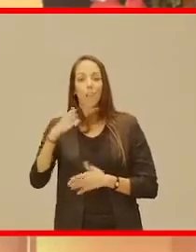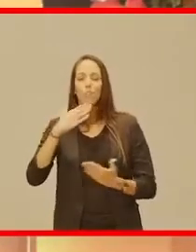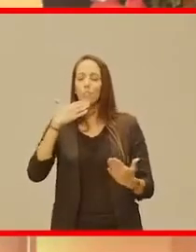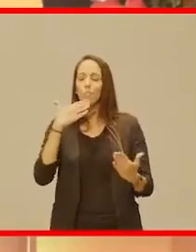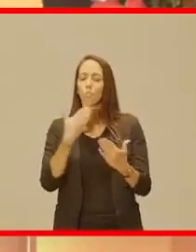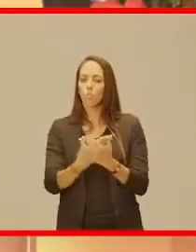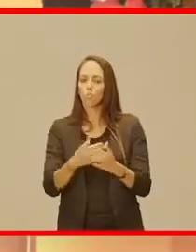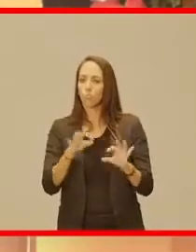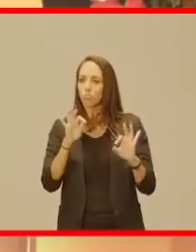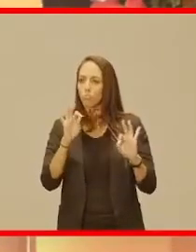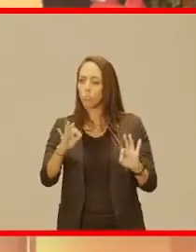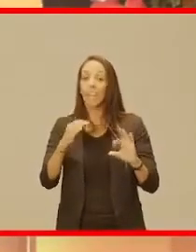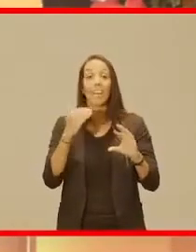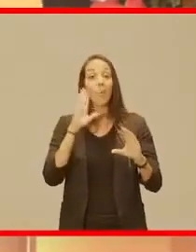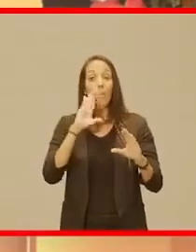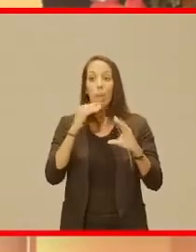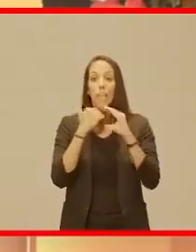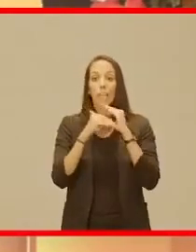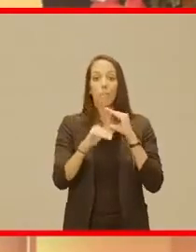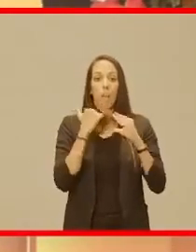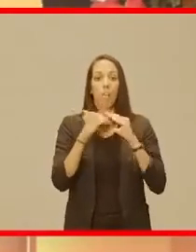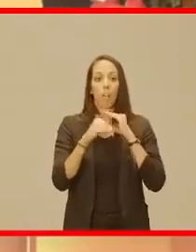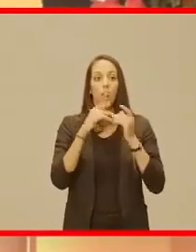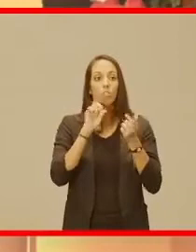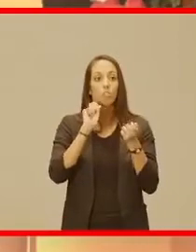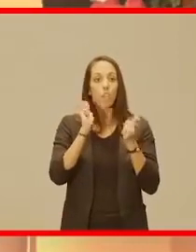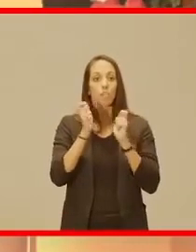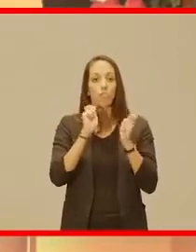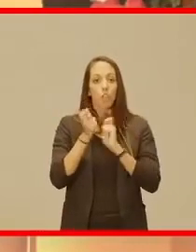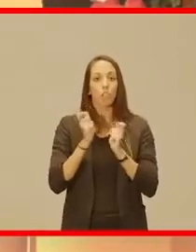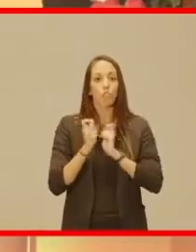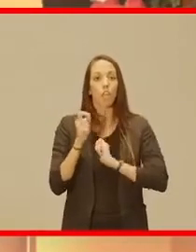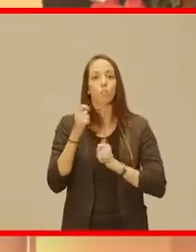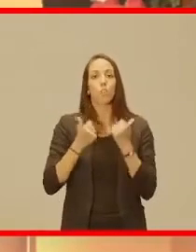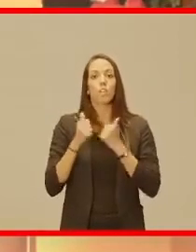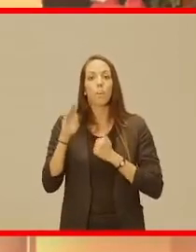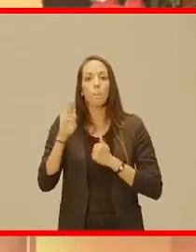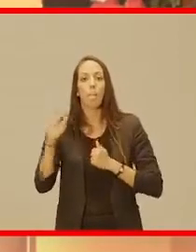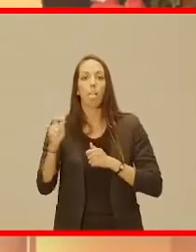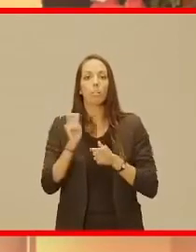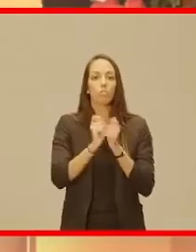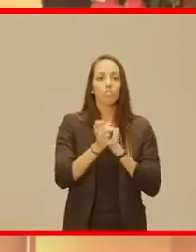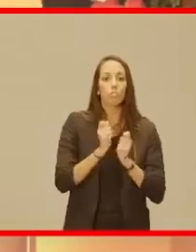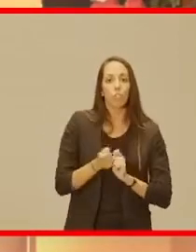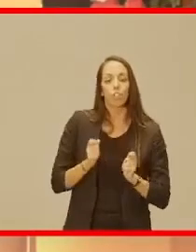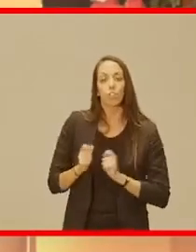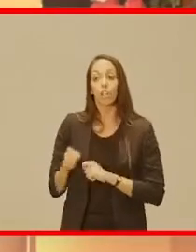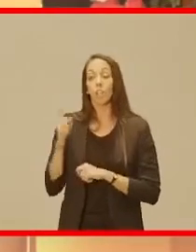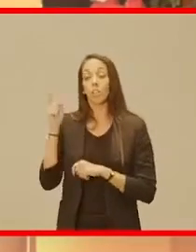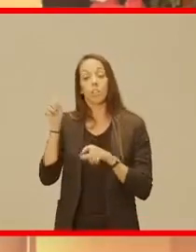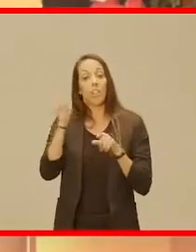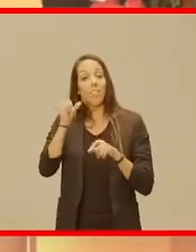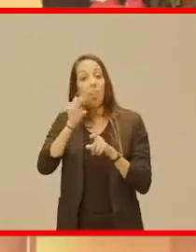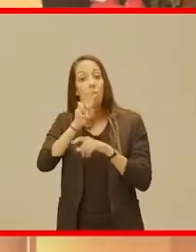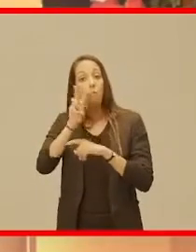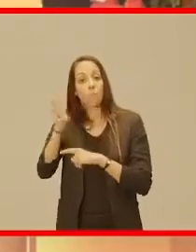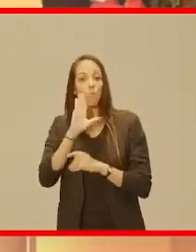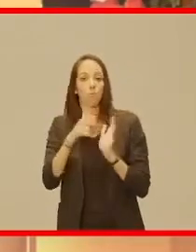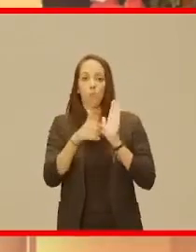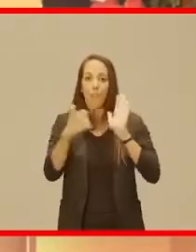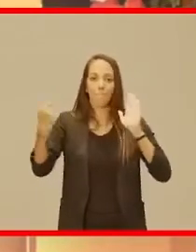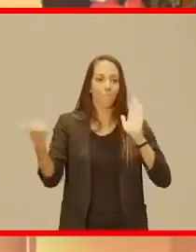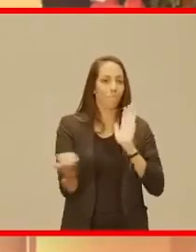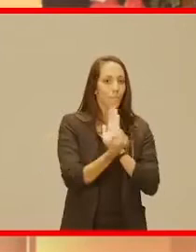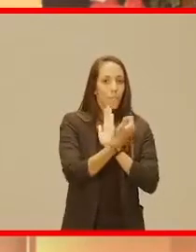when something is, changes on the bills. And the Senate page, flsenate.gov, but the